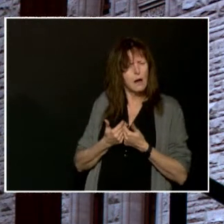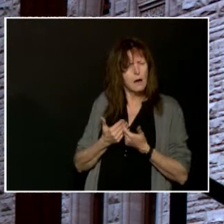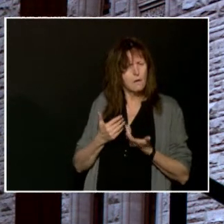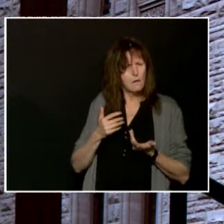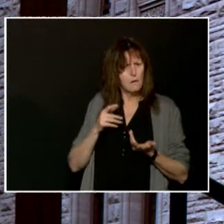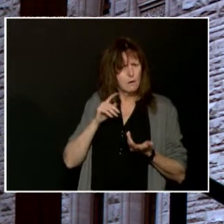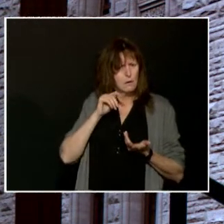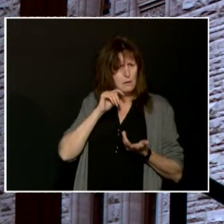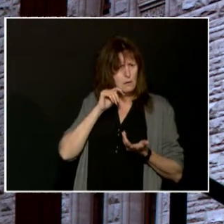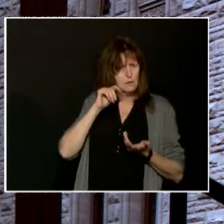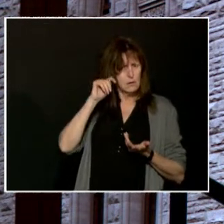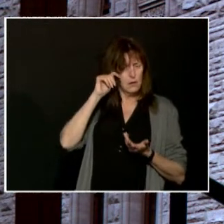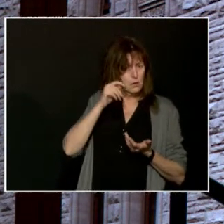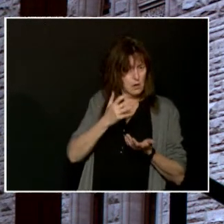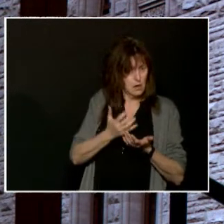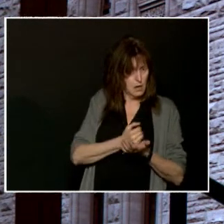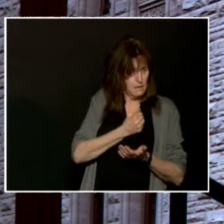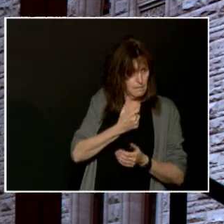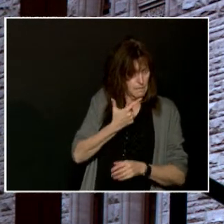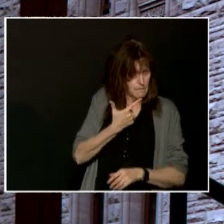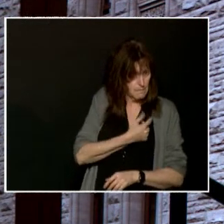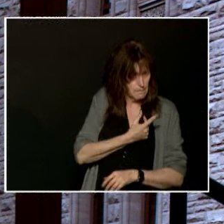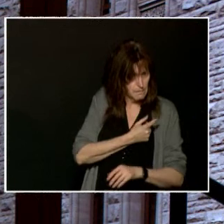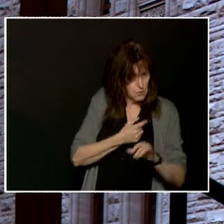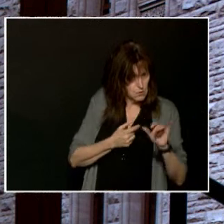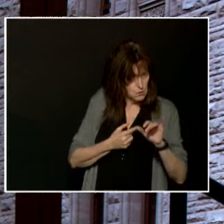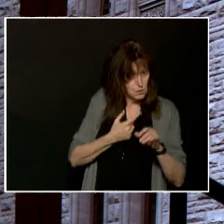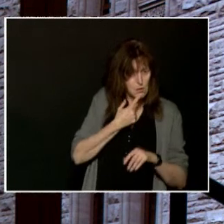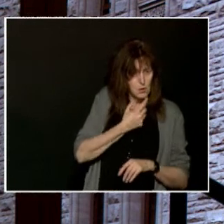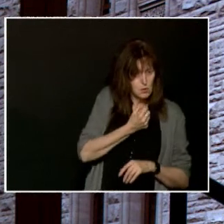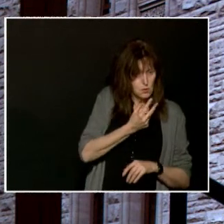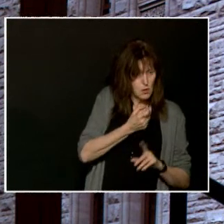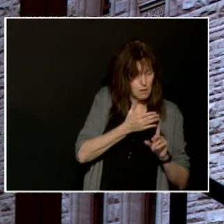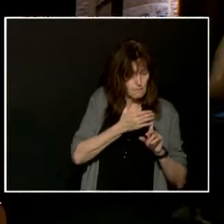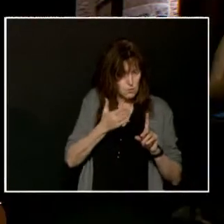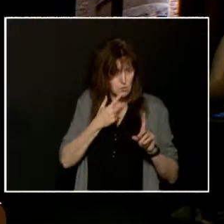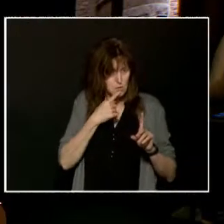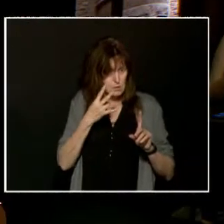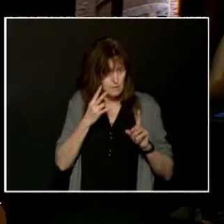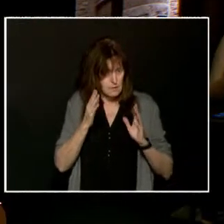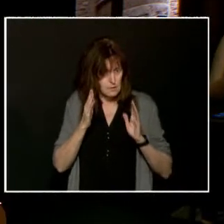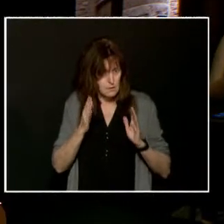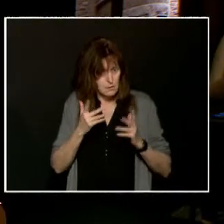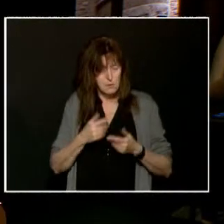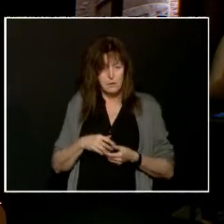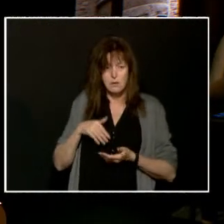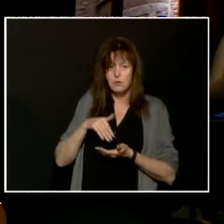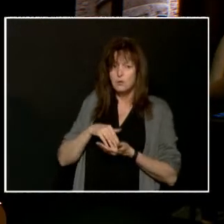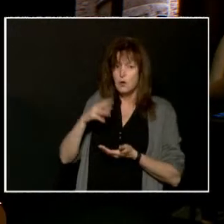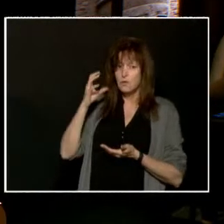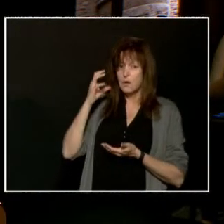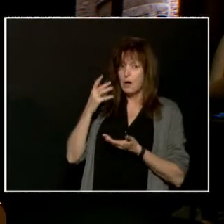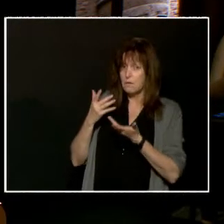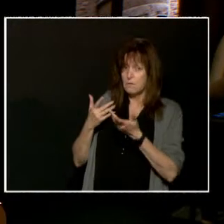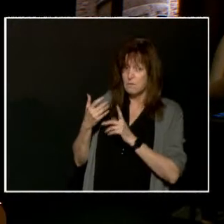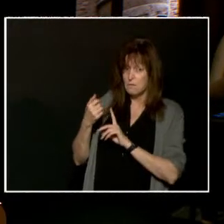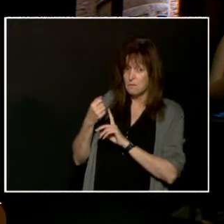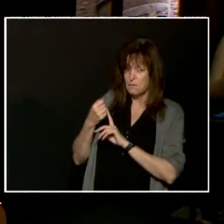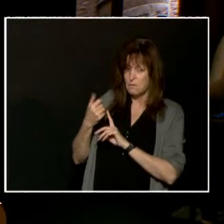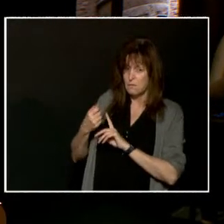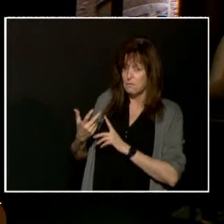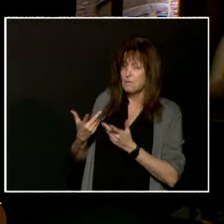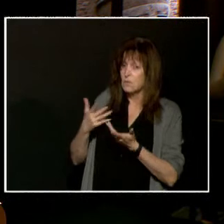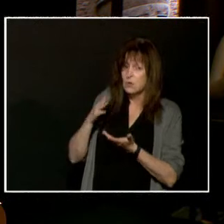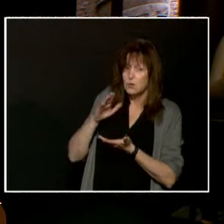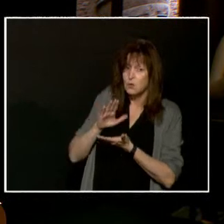the 12 to 17-year-olds. But I'll ask Dr. Brown to comment on, again, maybe some clarification of how does school opening